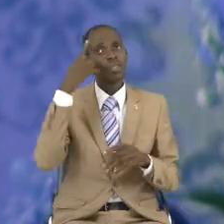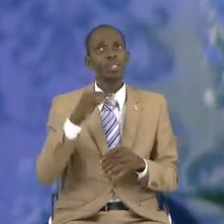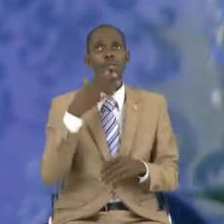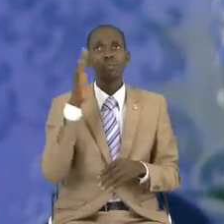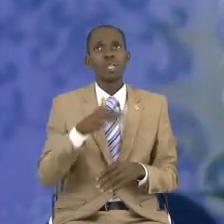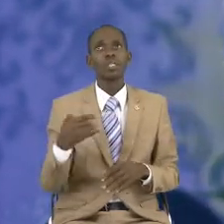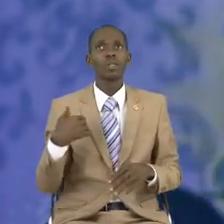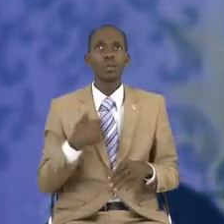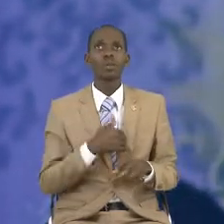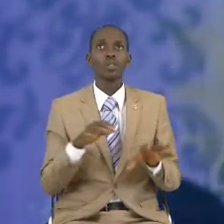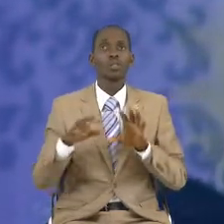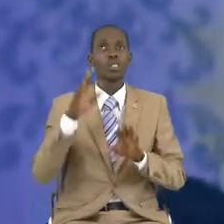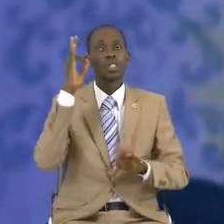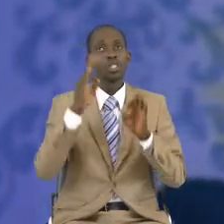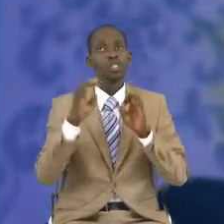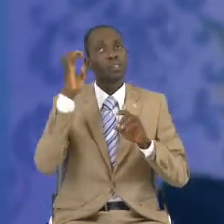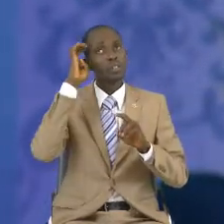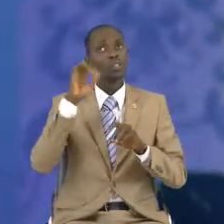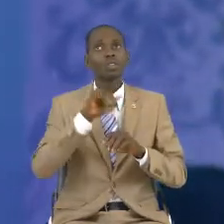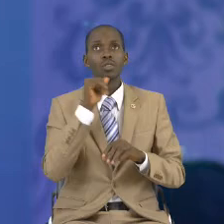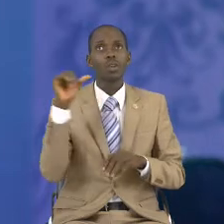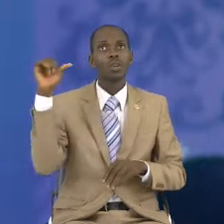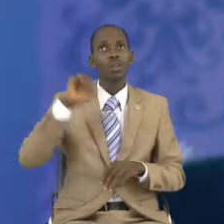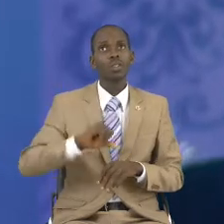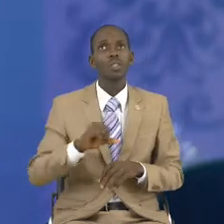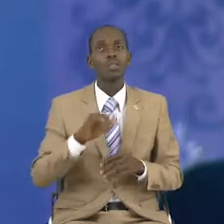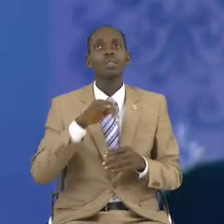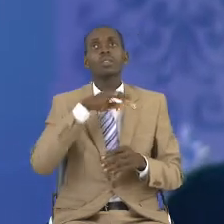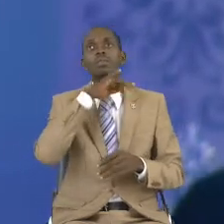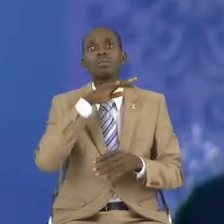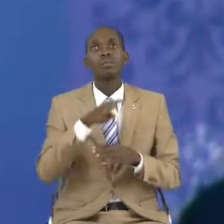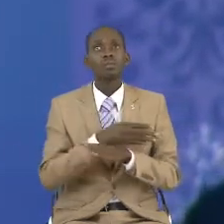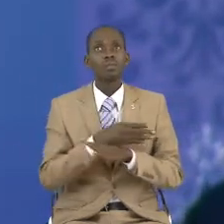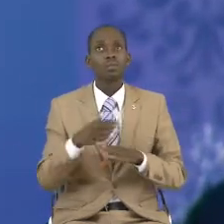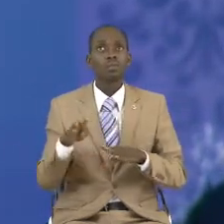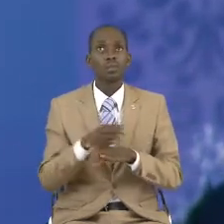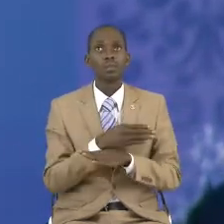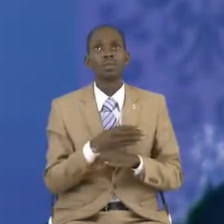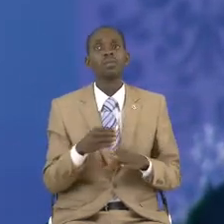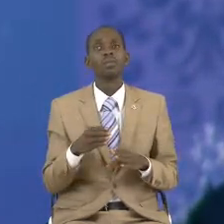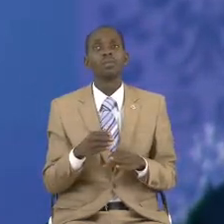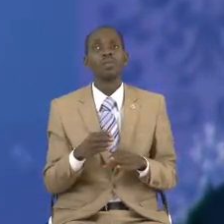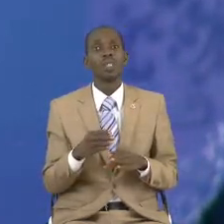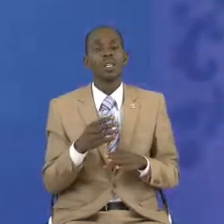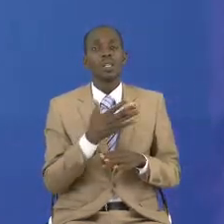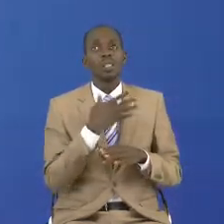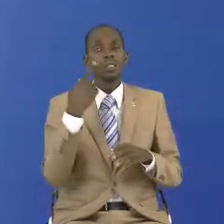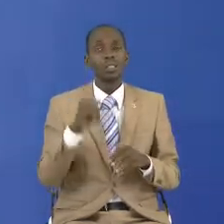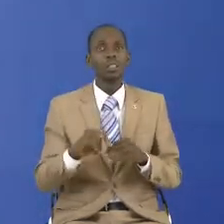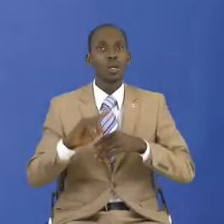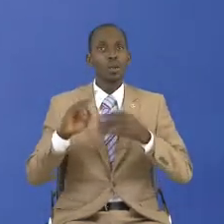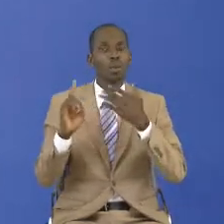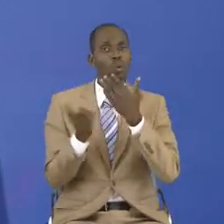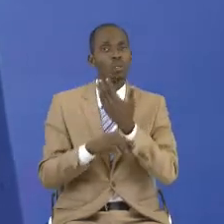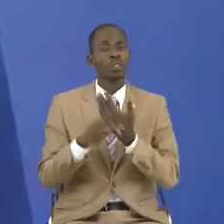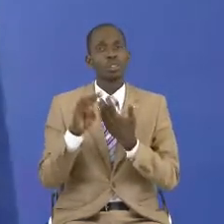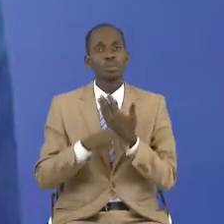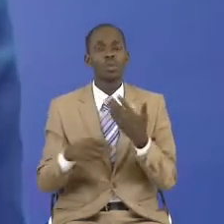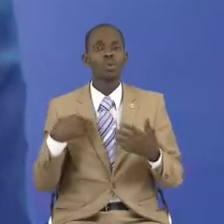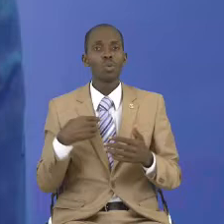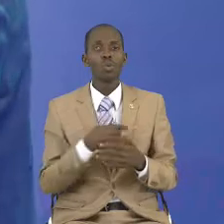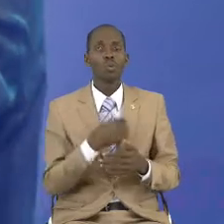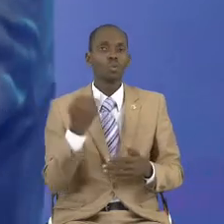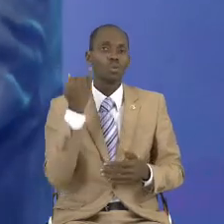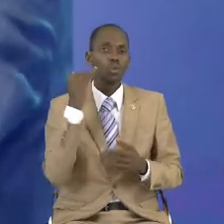condemn corruption and sin and evil the punishment we should have burned